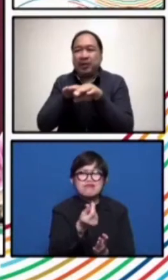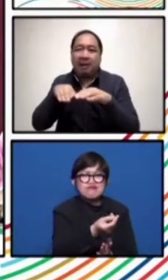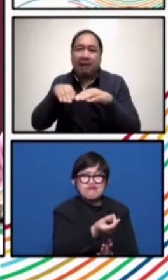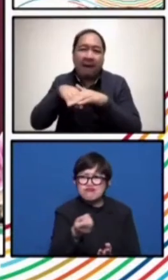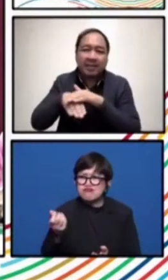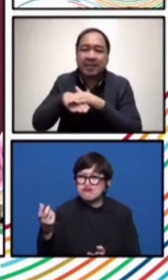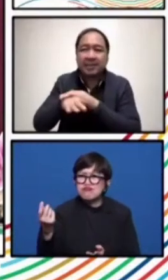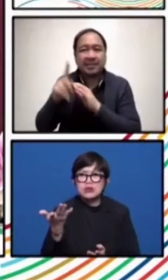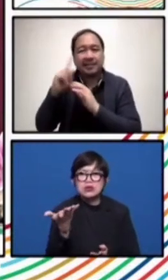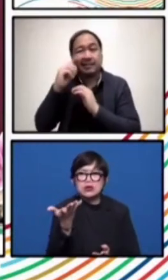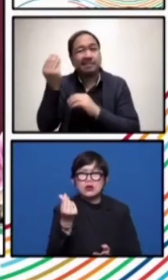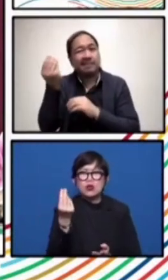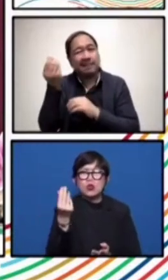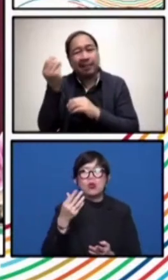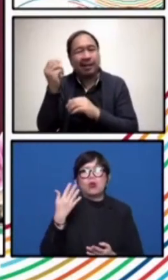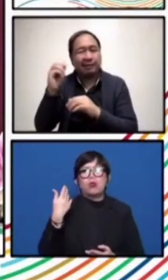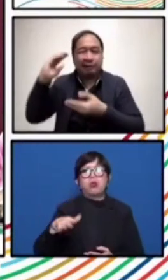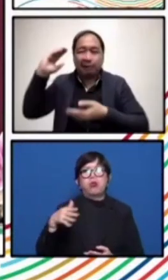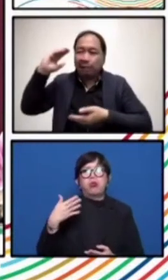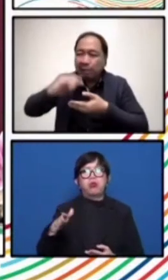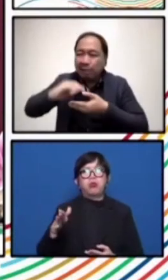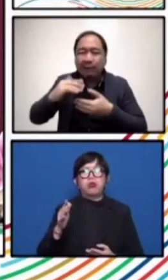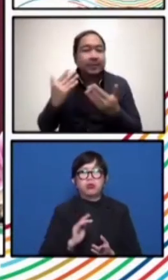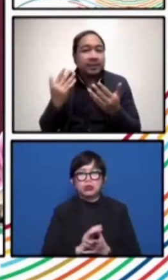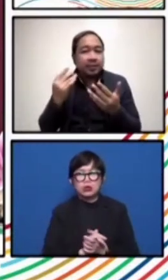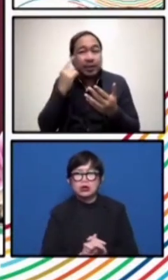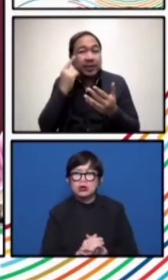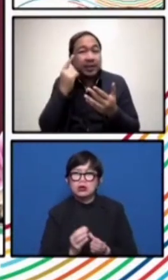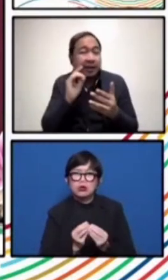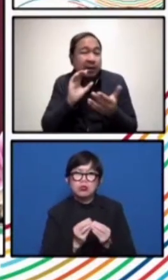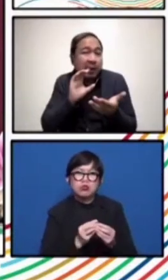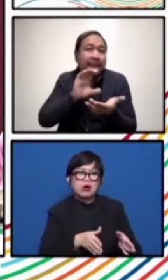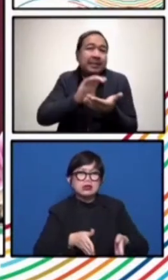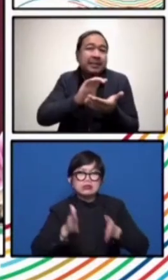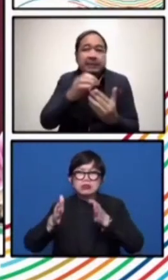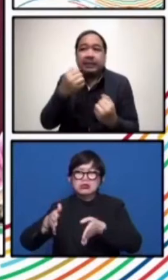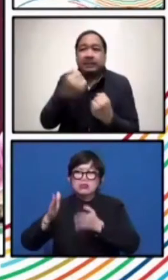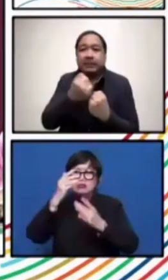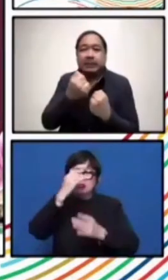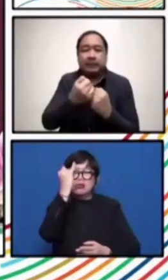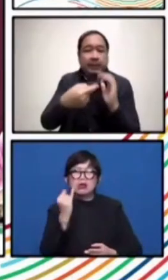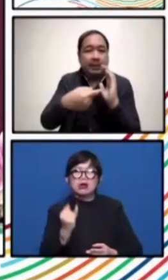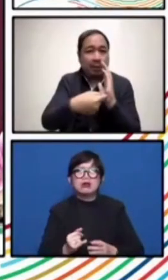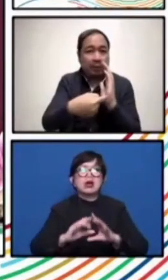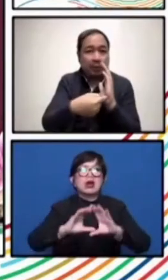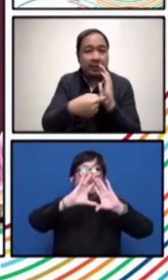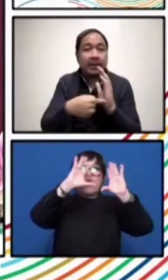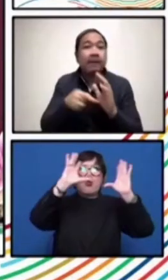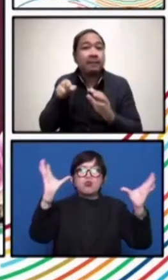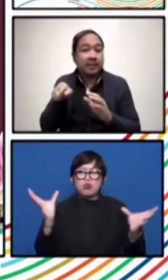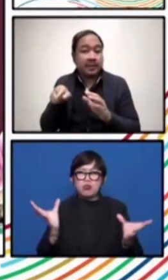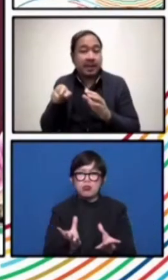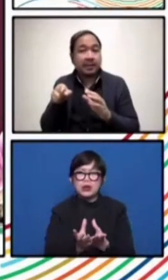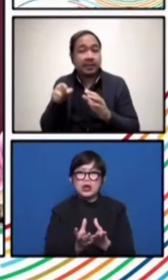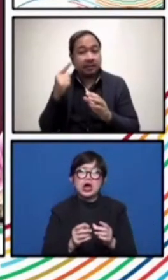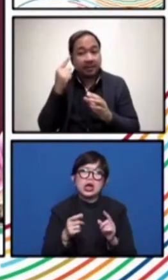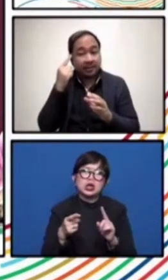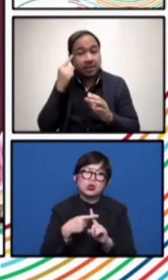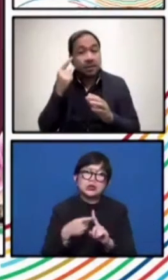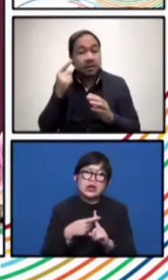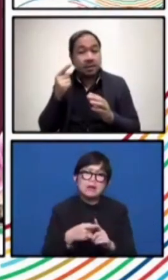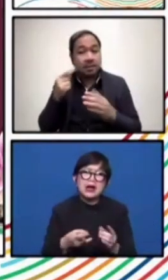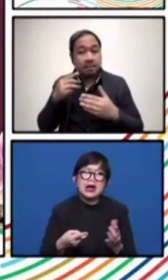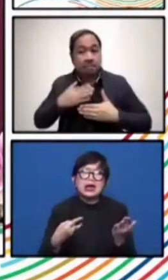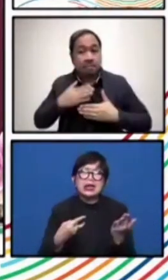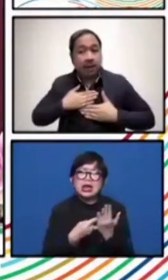Universal Design in the buildings or to invest in assistive technology and those are the areas if if I wave to